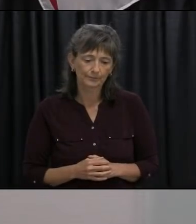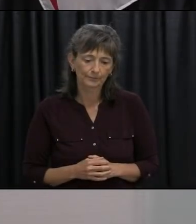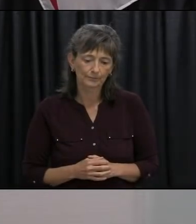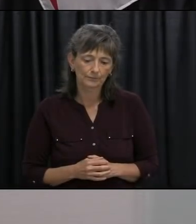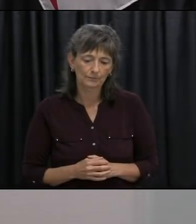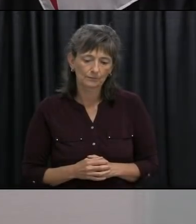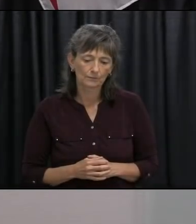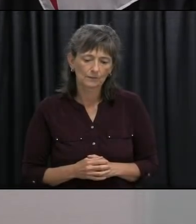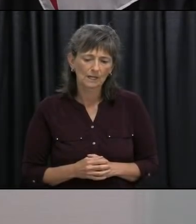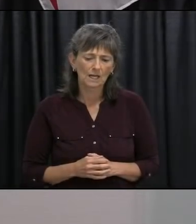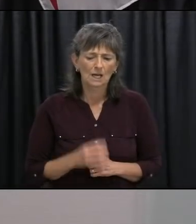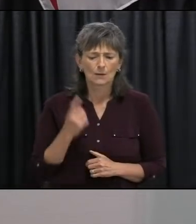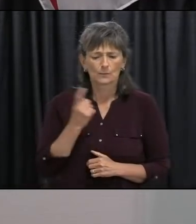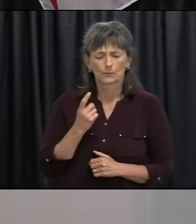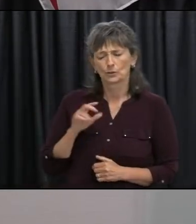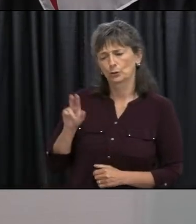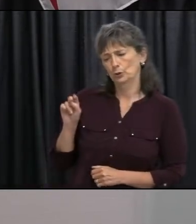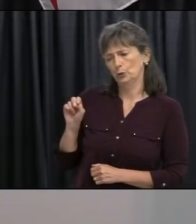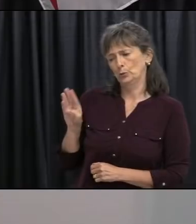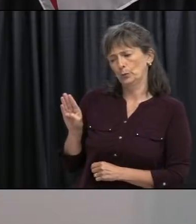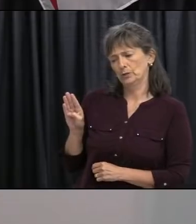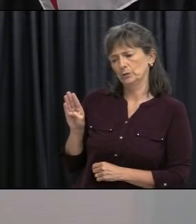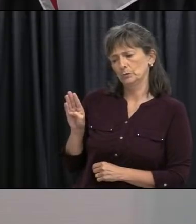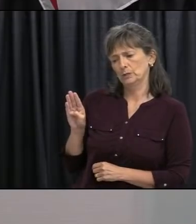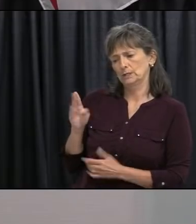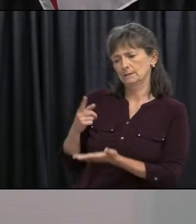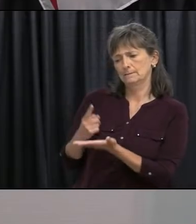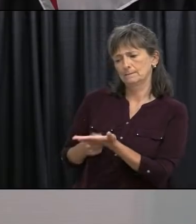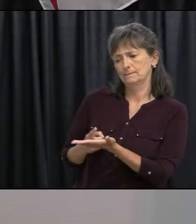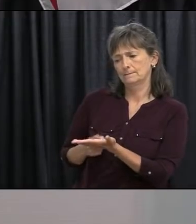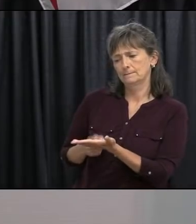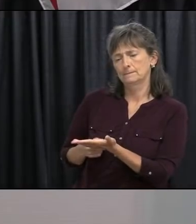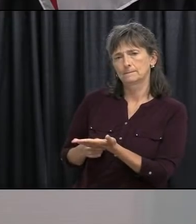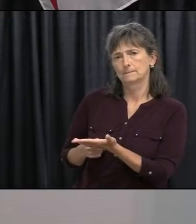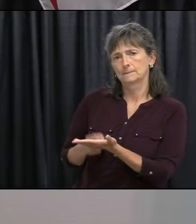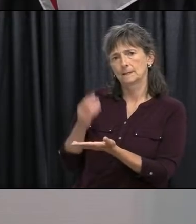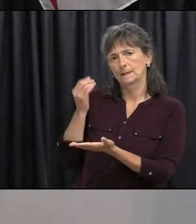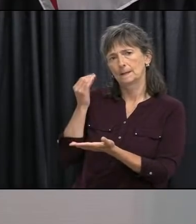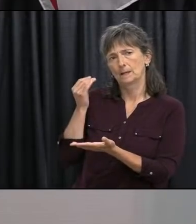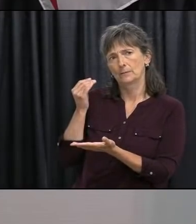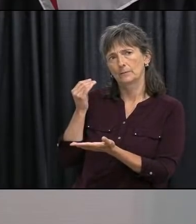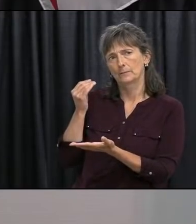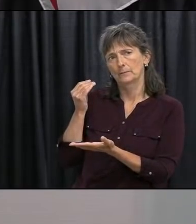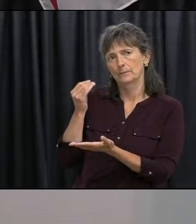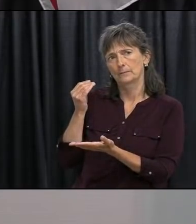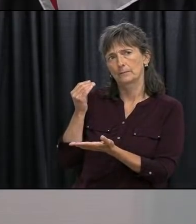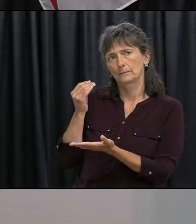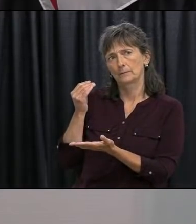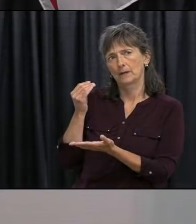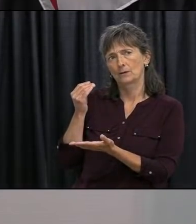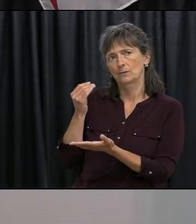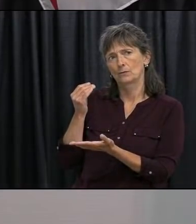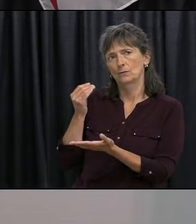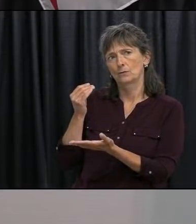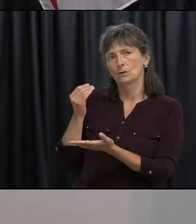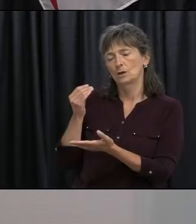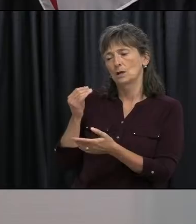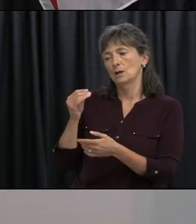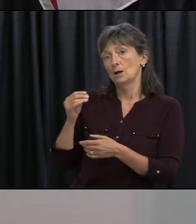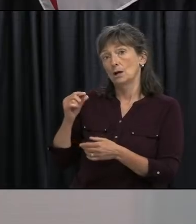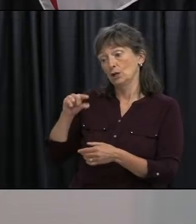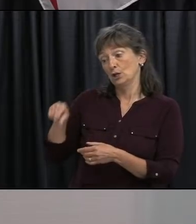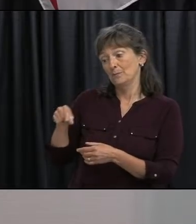wondered if New Brunswick's been talking about opening up its province to people from parts of Quebec from the